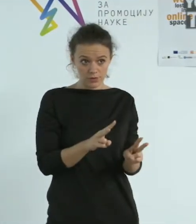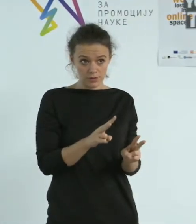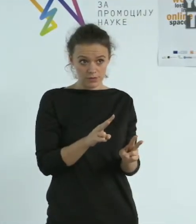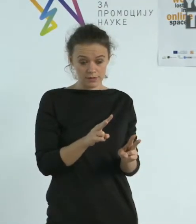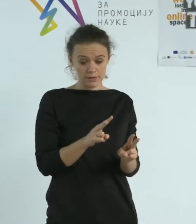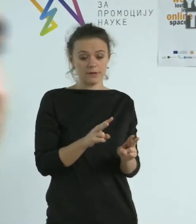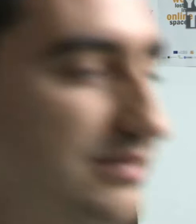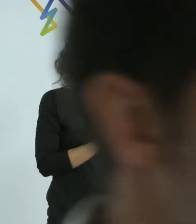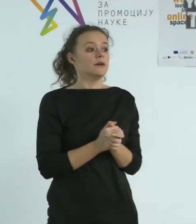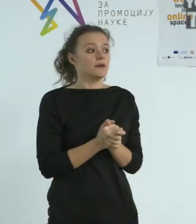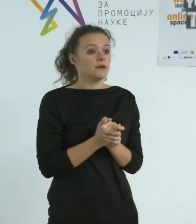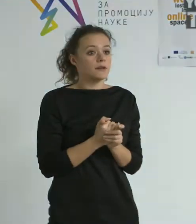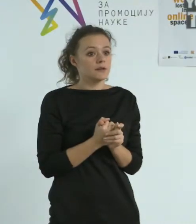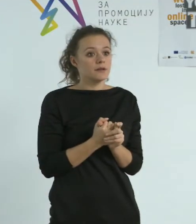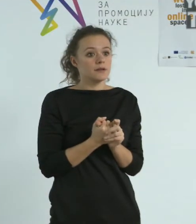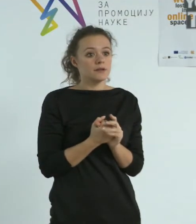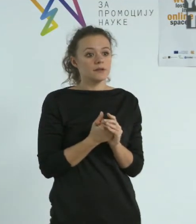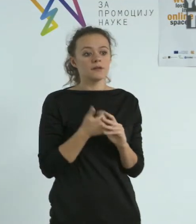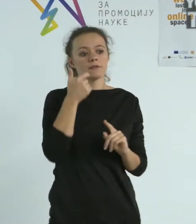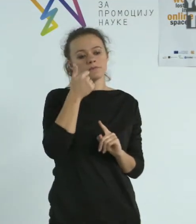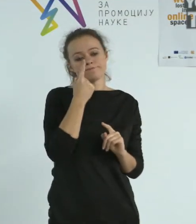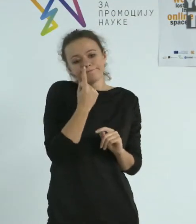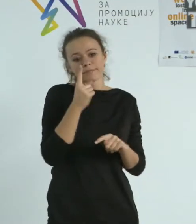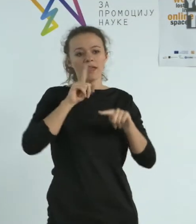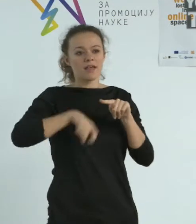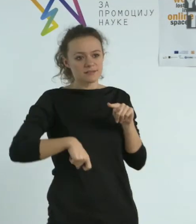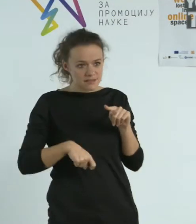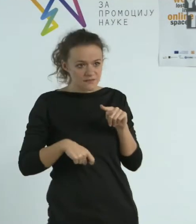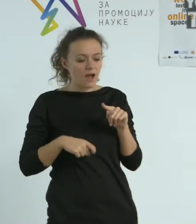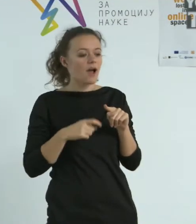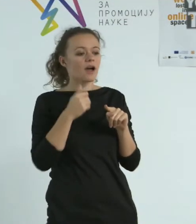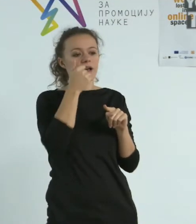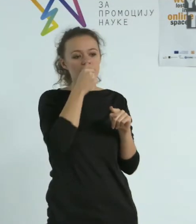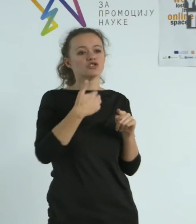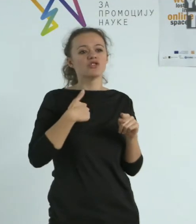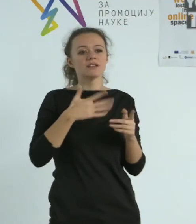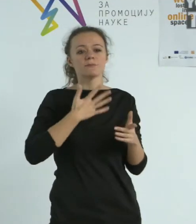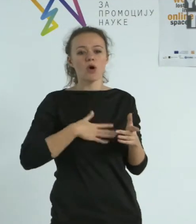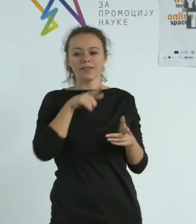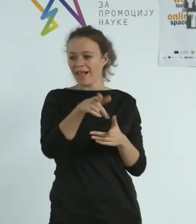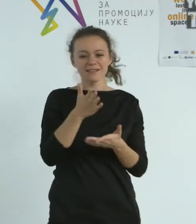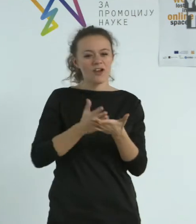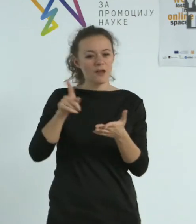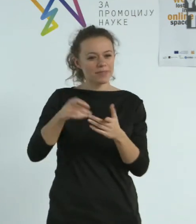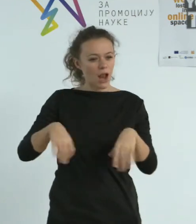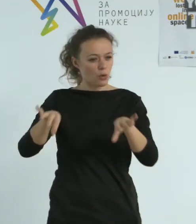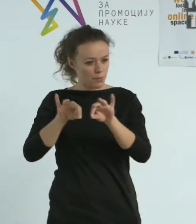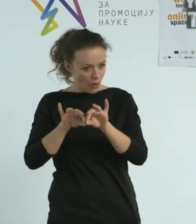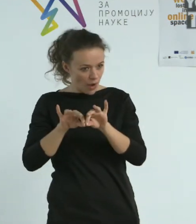The one thing that we wanted with this part of the project, when people start to